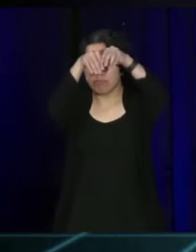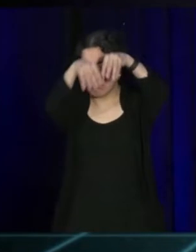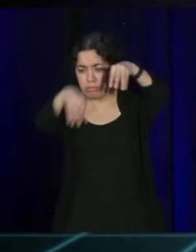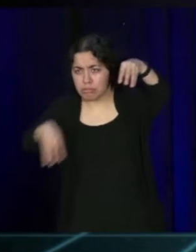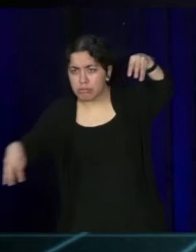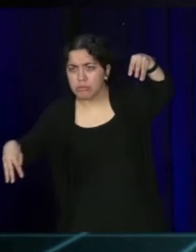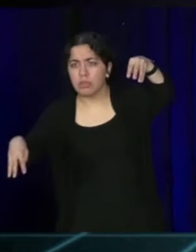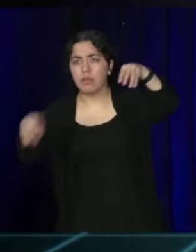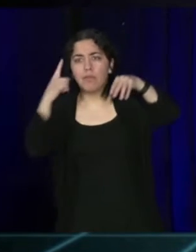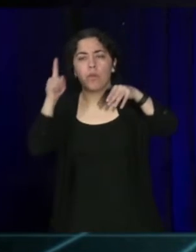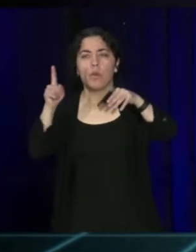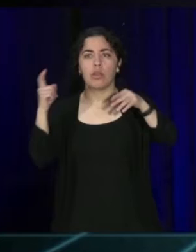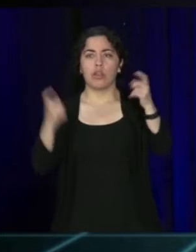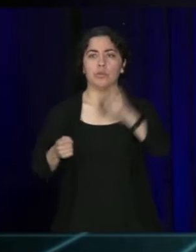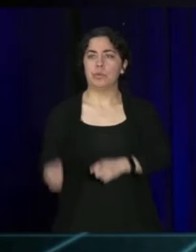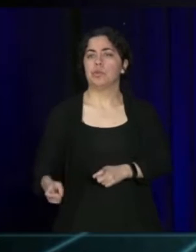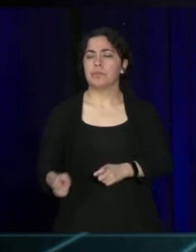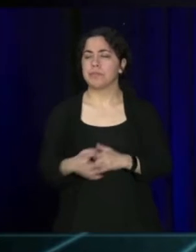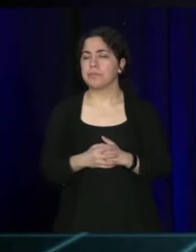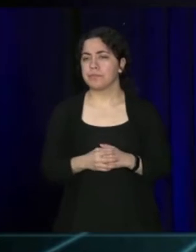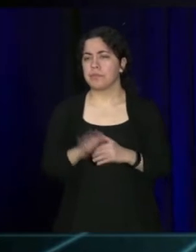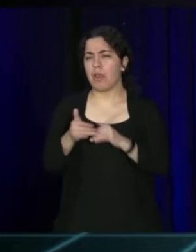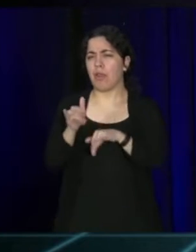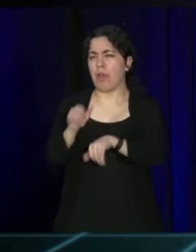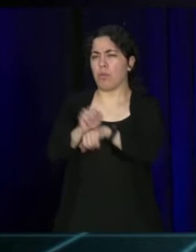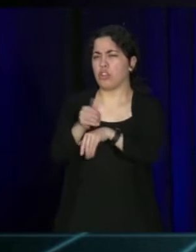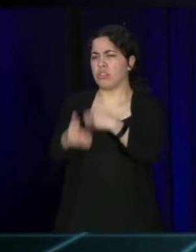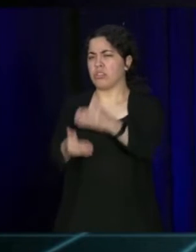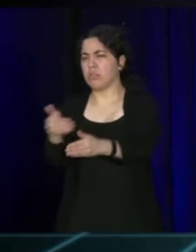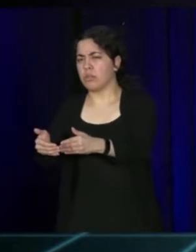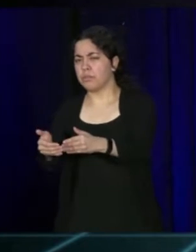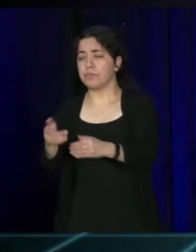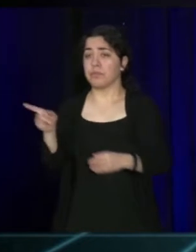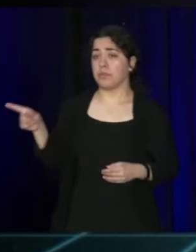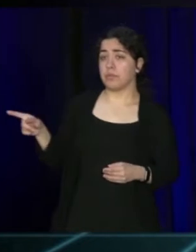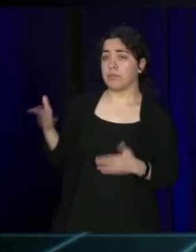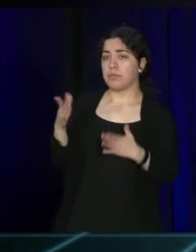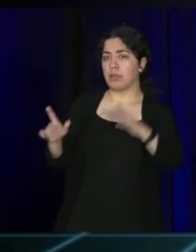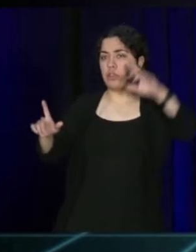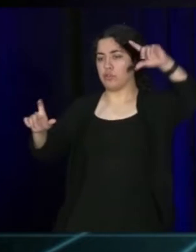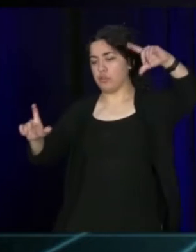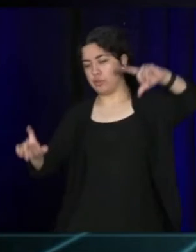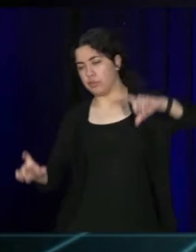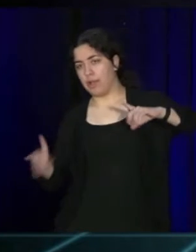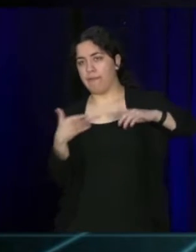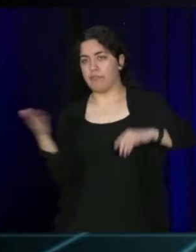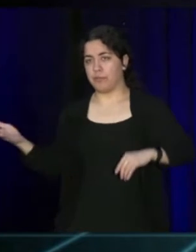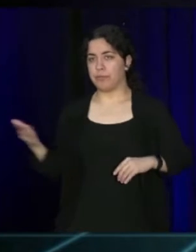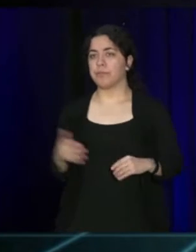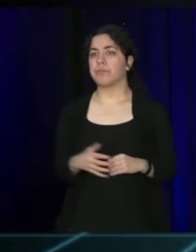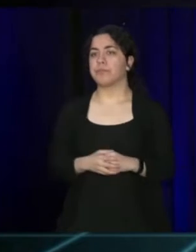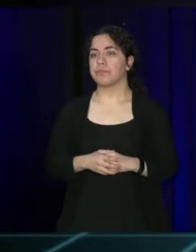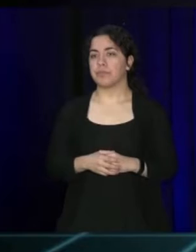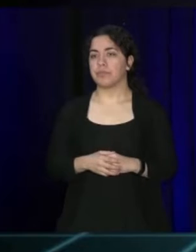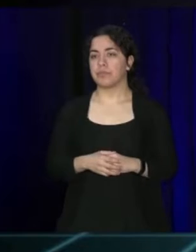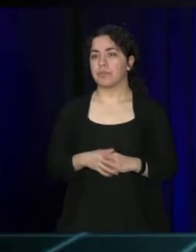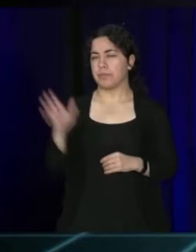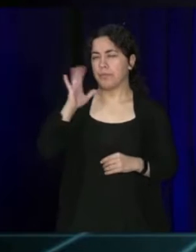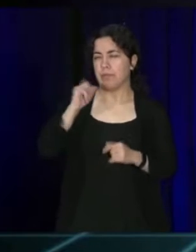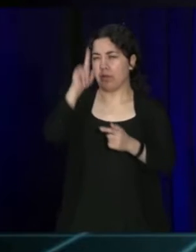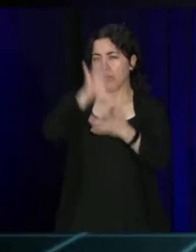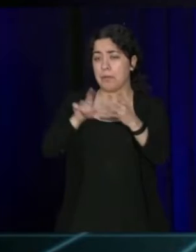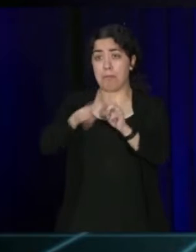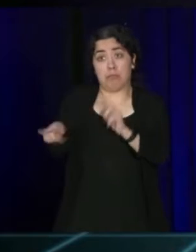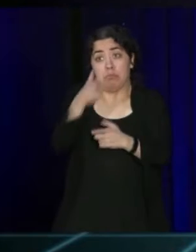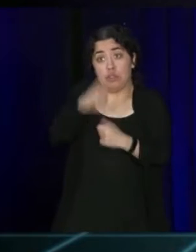of contributions work. And I have like a screenshot as well on how that works as well, if that was confusing. But I find this super